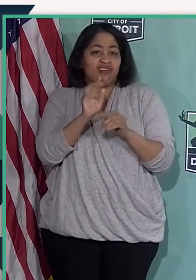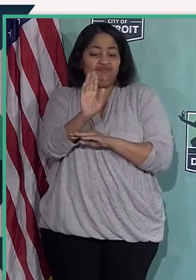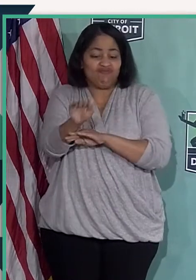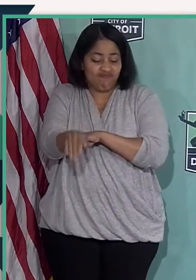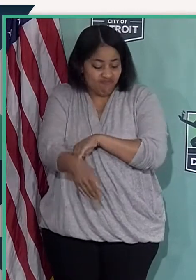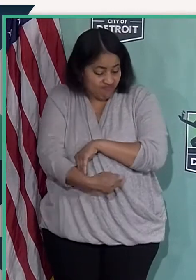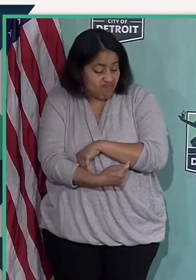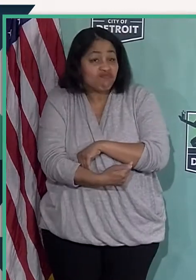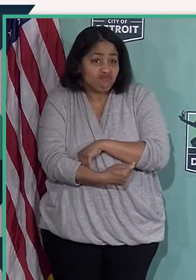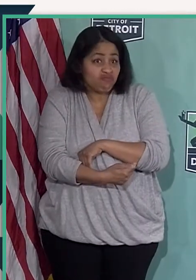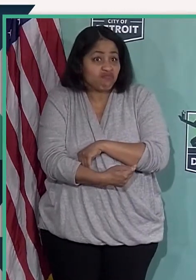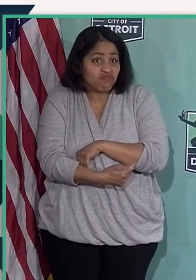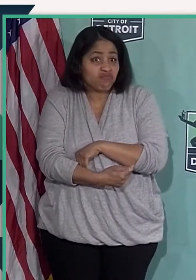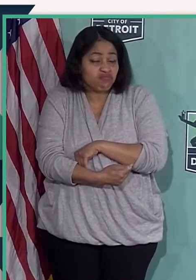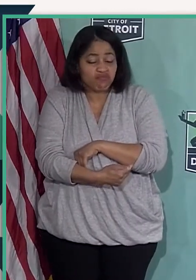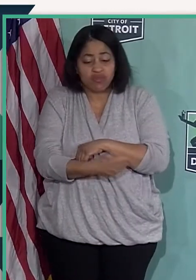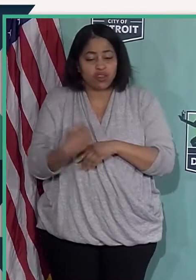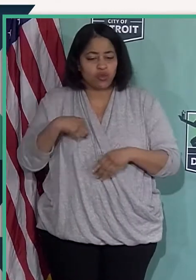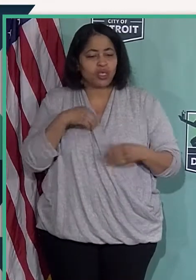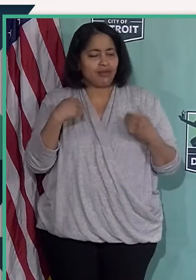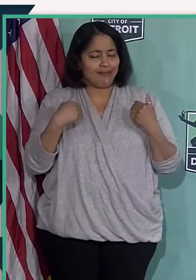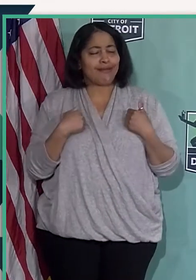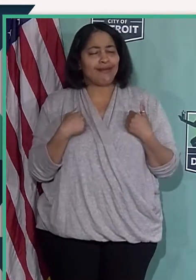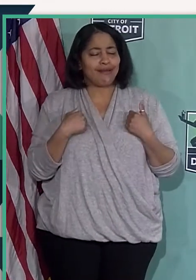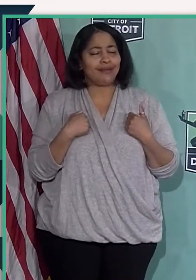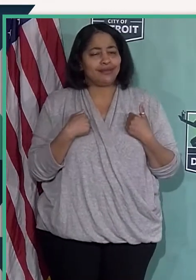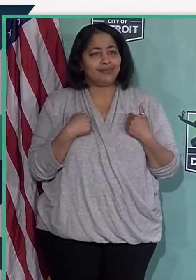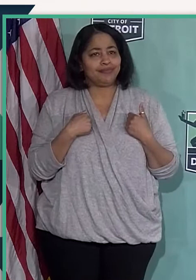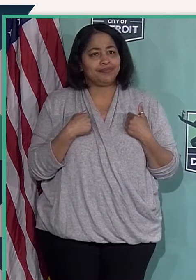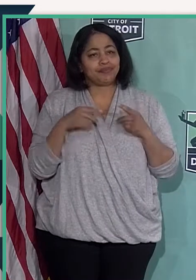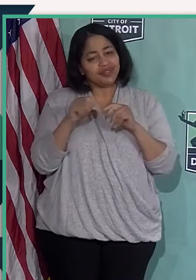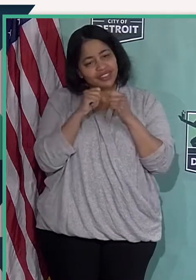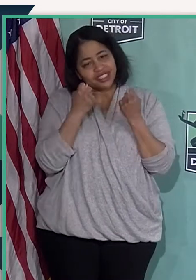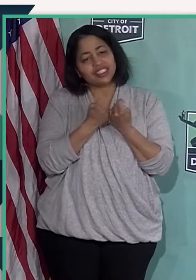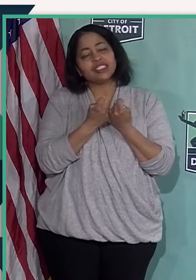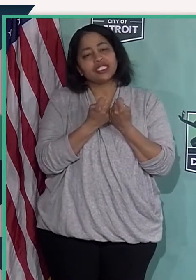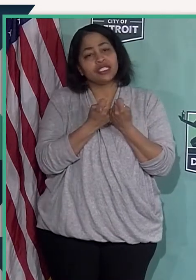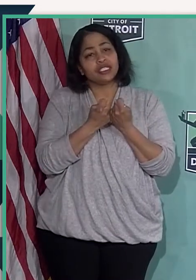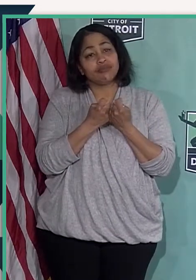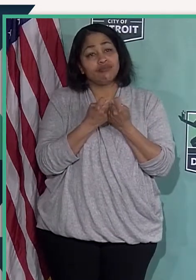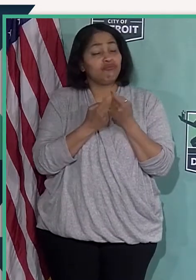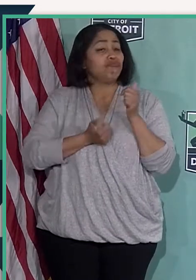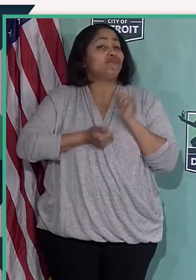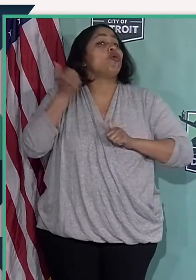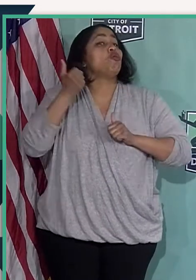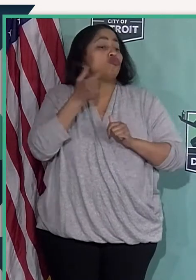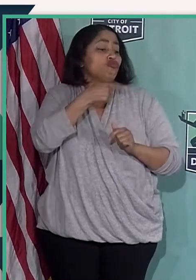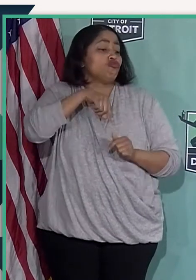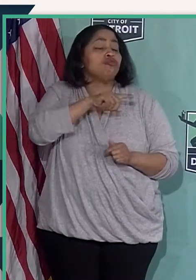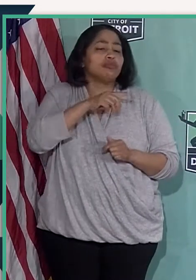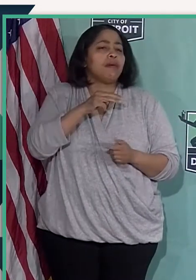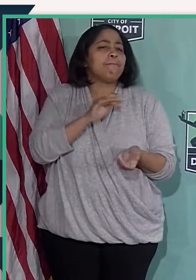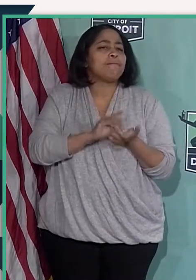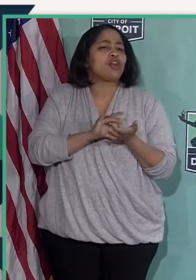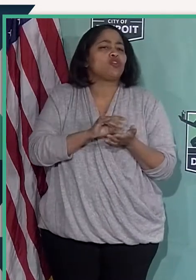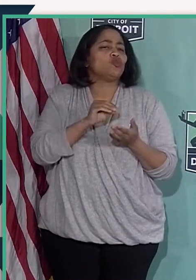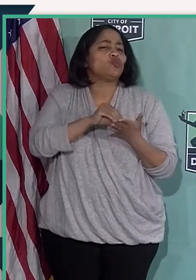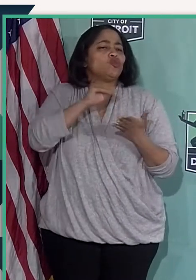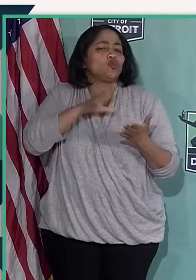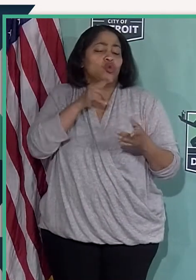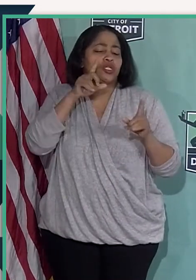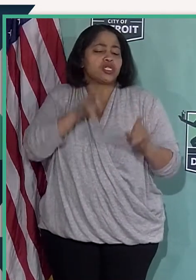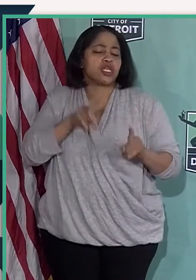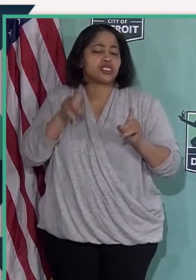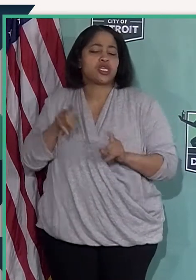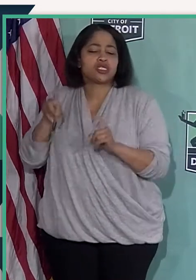tested during the day, we had a team, largely medical students, who tested many